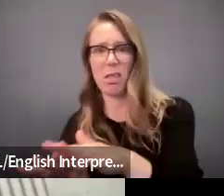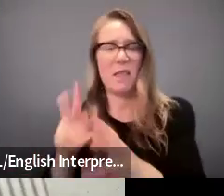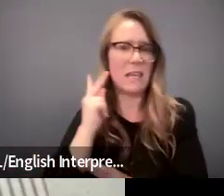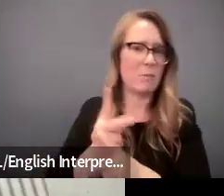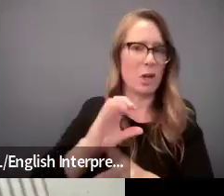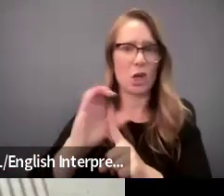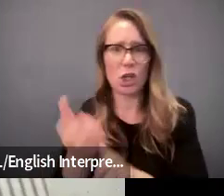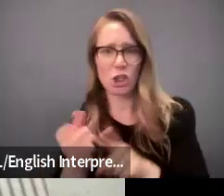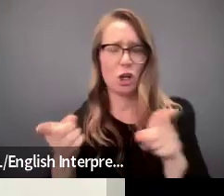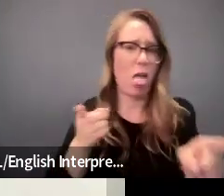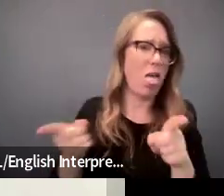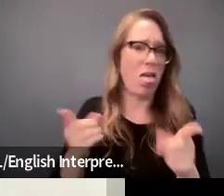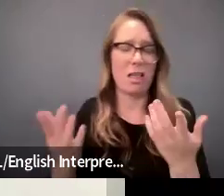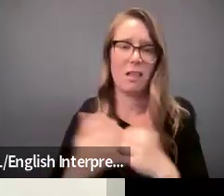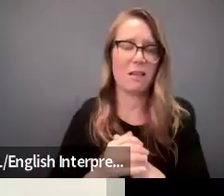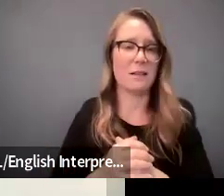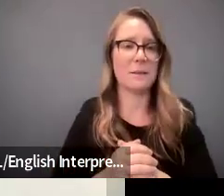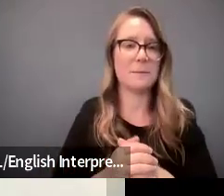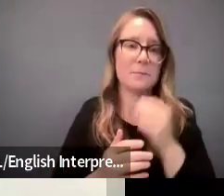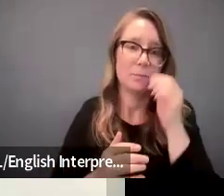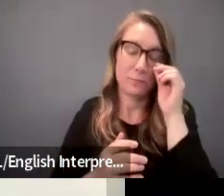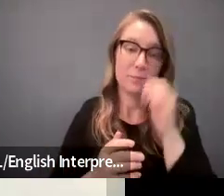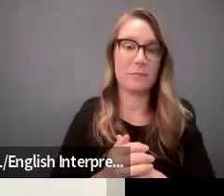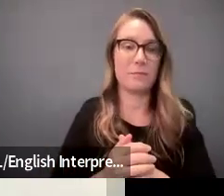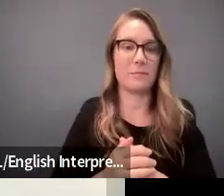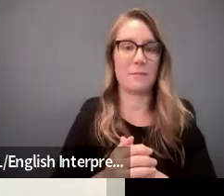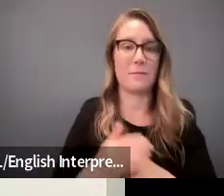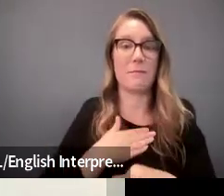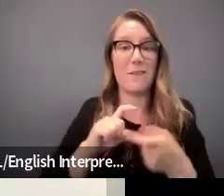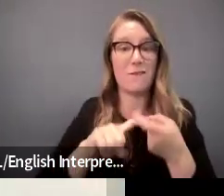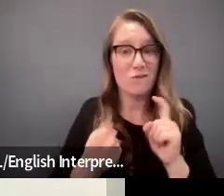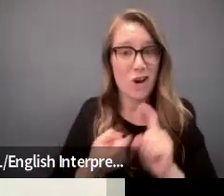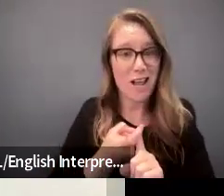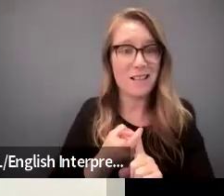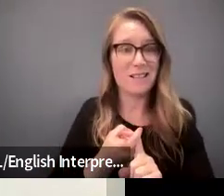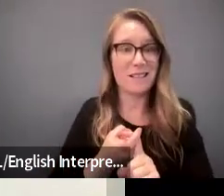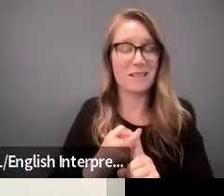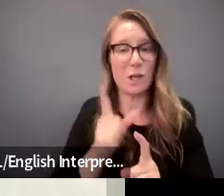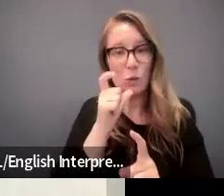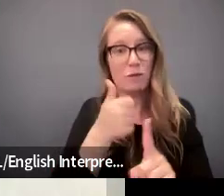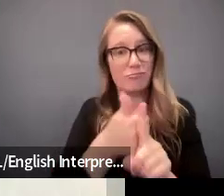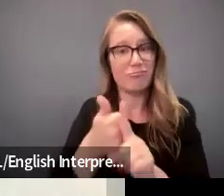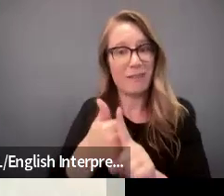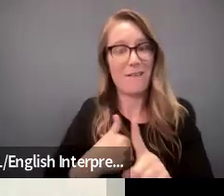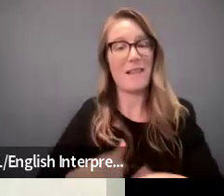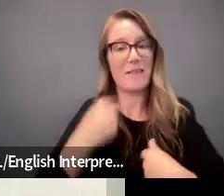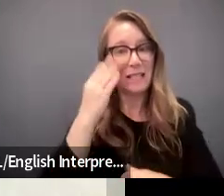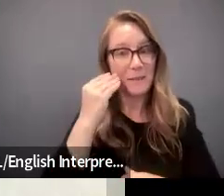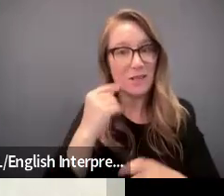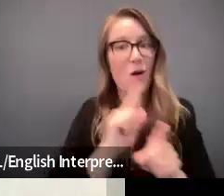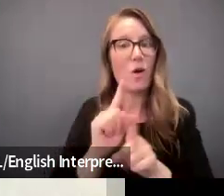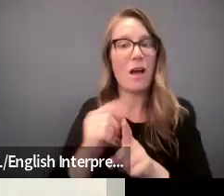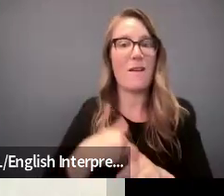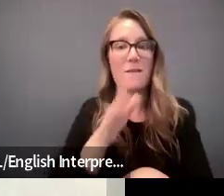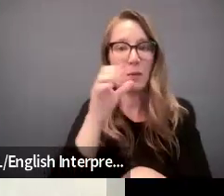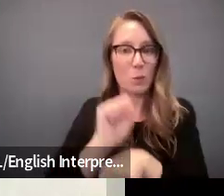the culture in the other. And having my friends that had those lived experiences, that also had that